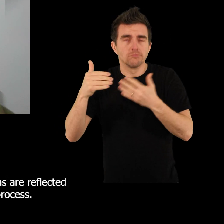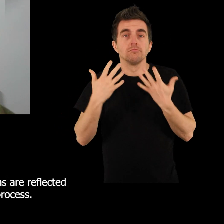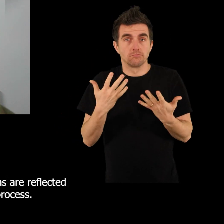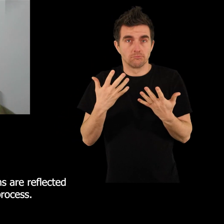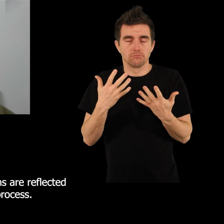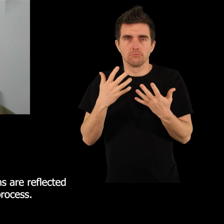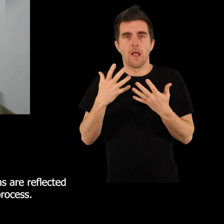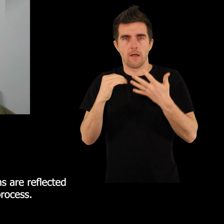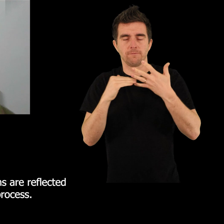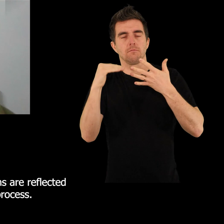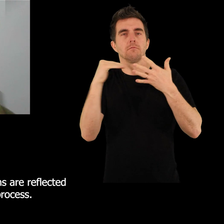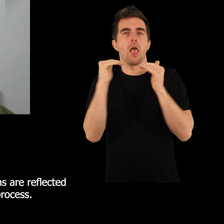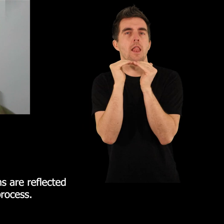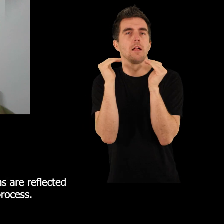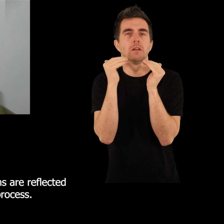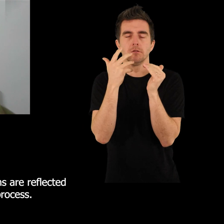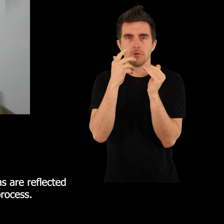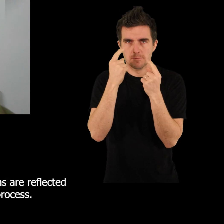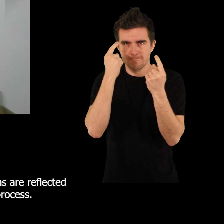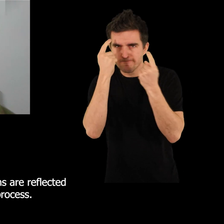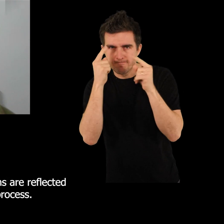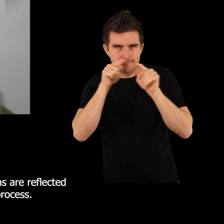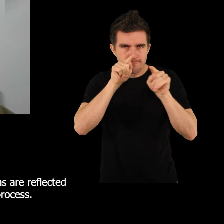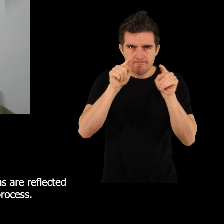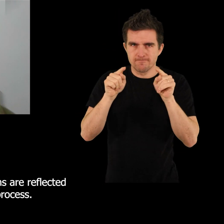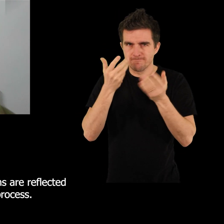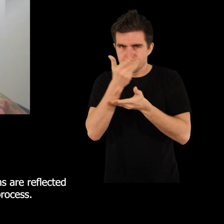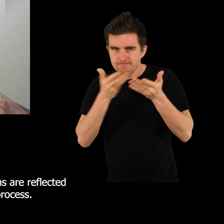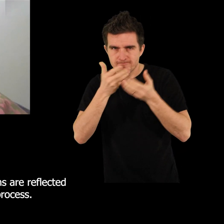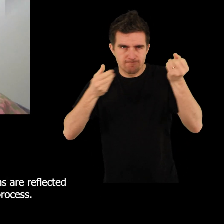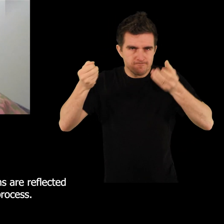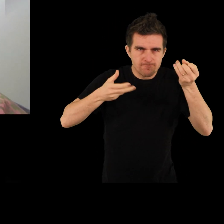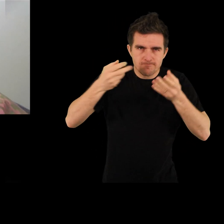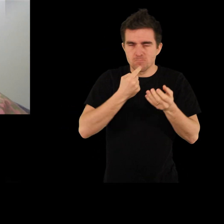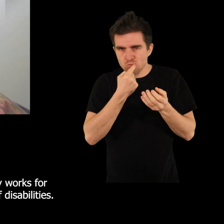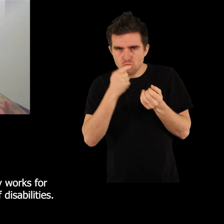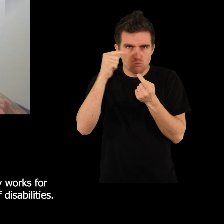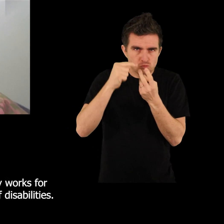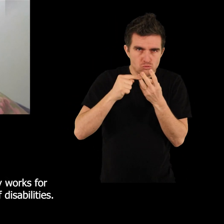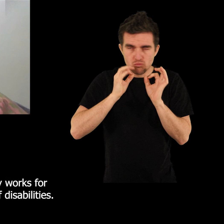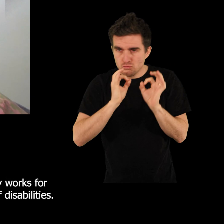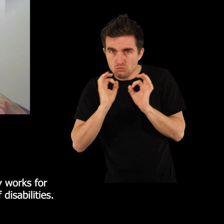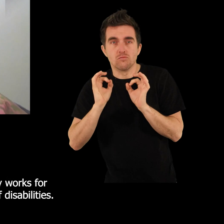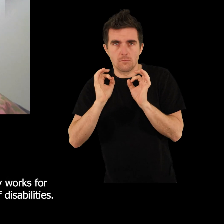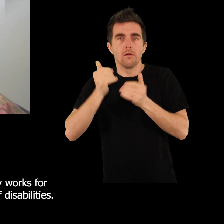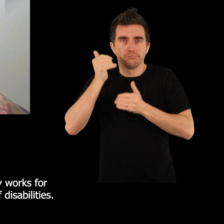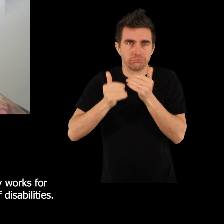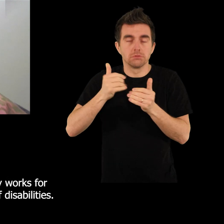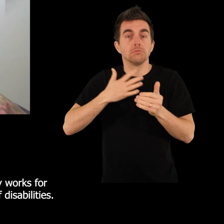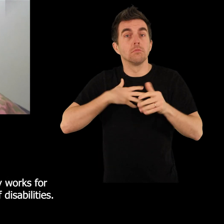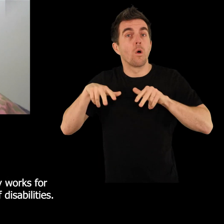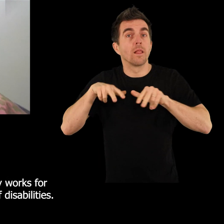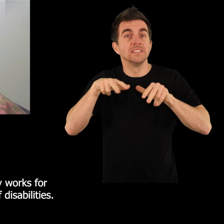mid-levels opinions are reflected in all decision-making progress. Our organization